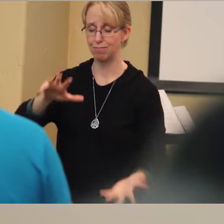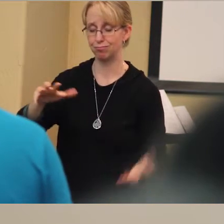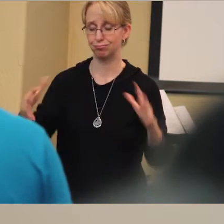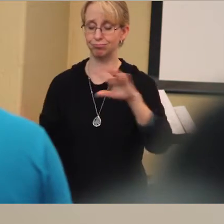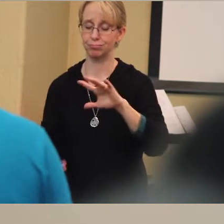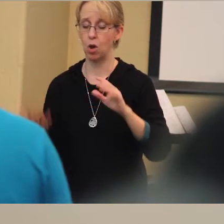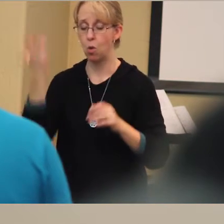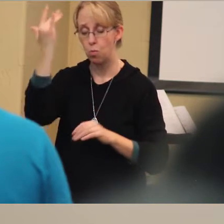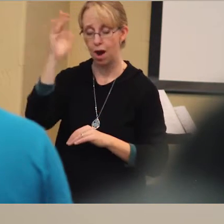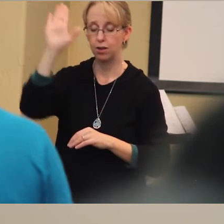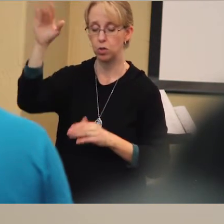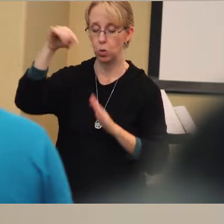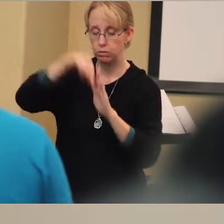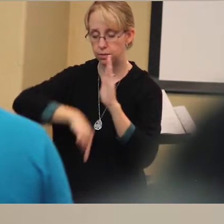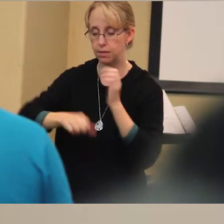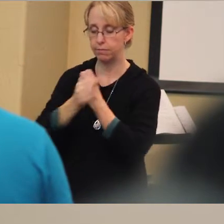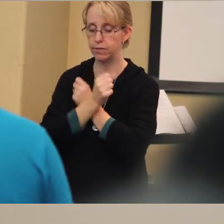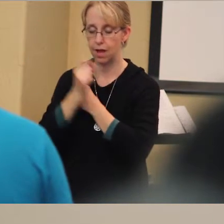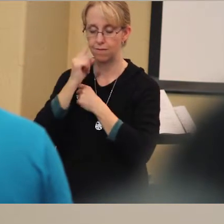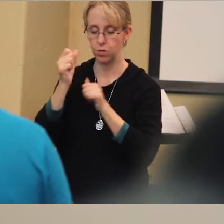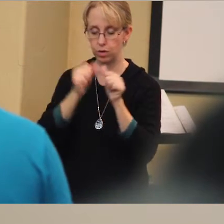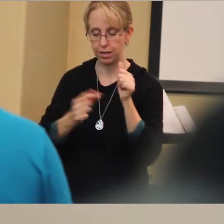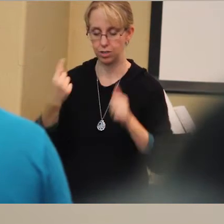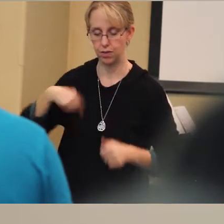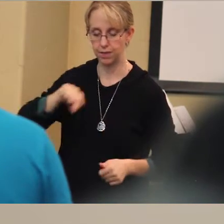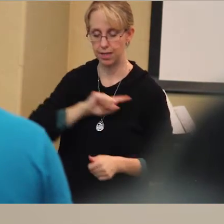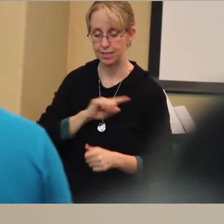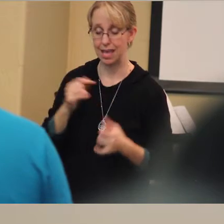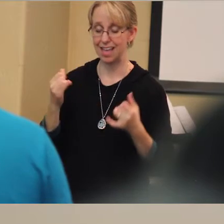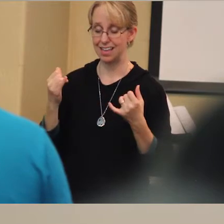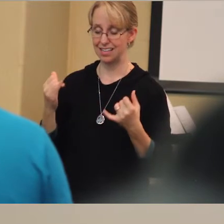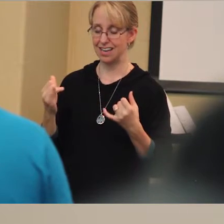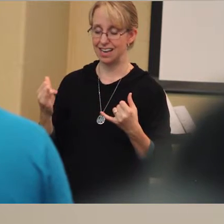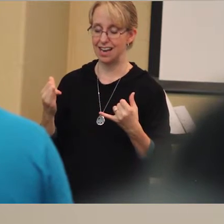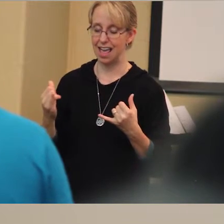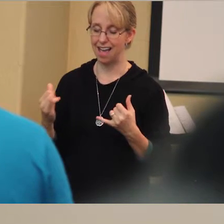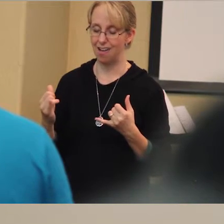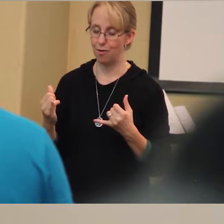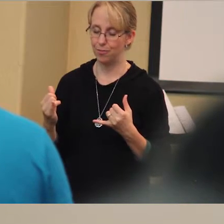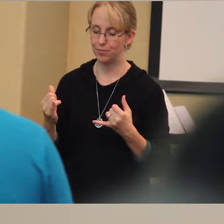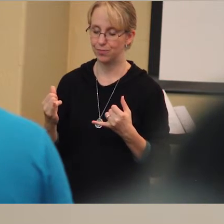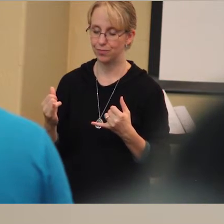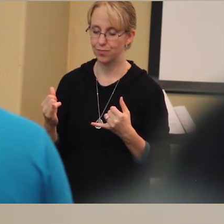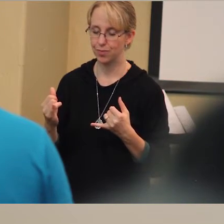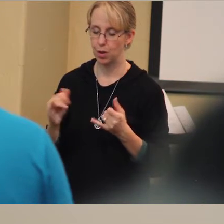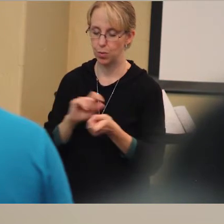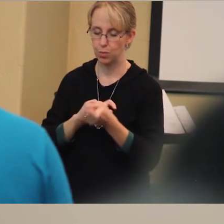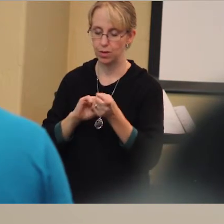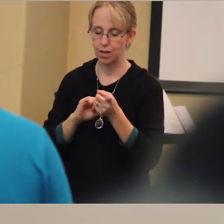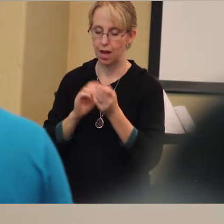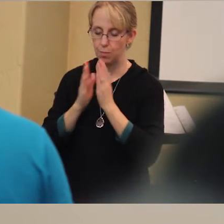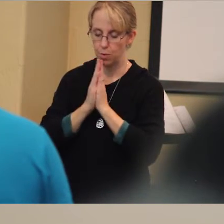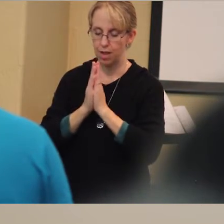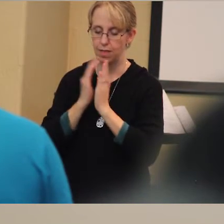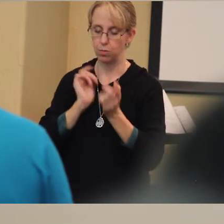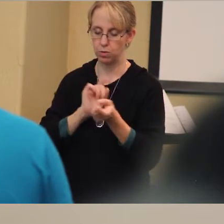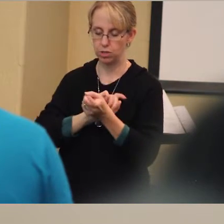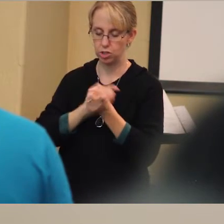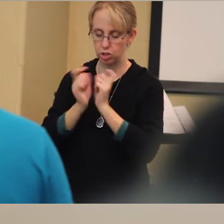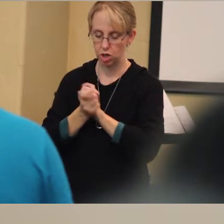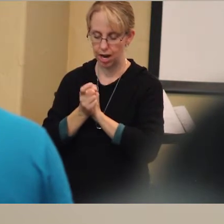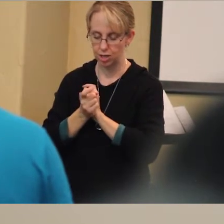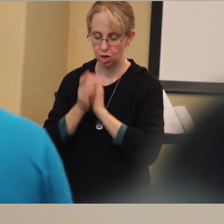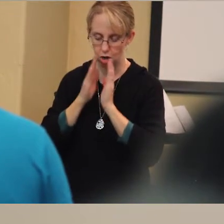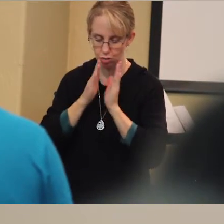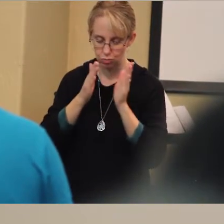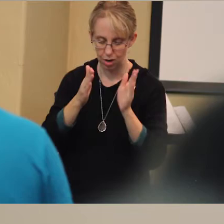your deep love for each and every one of us. So I pray this morning, God, that we would change our direction. We would change our attitude. We would